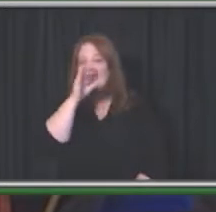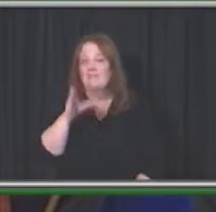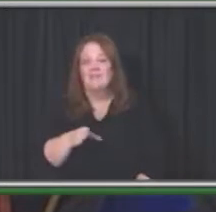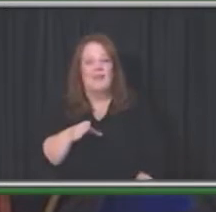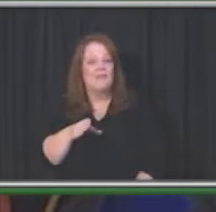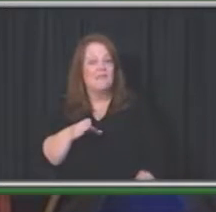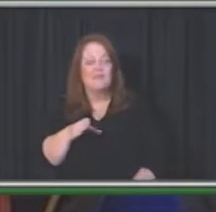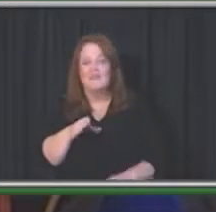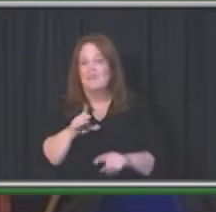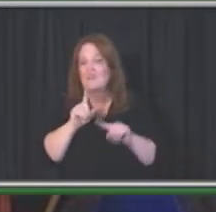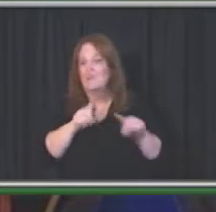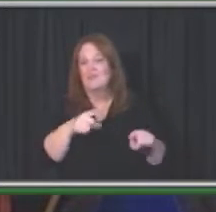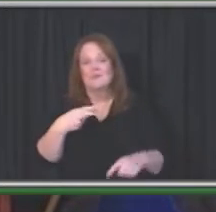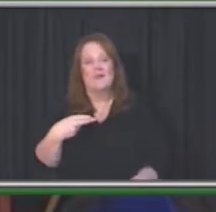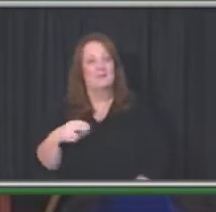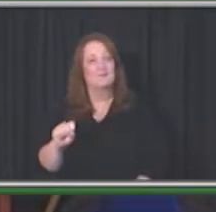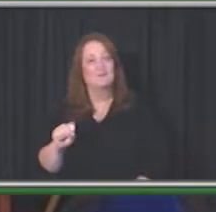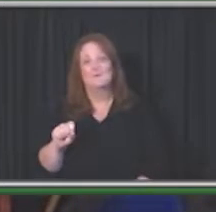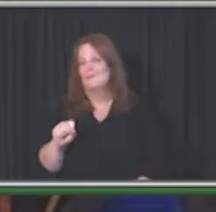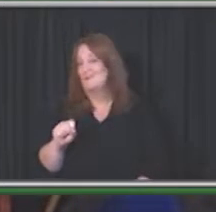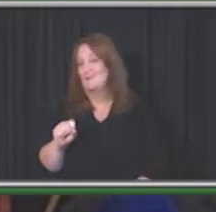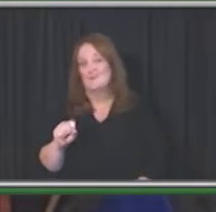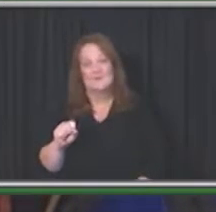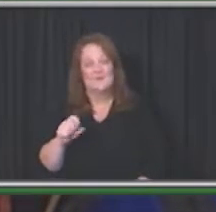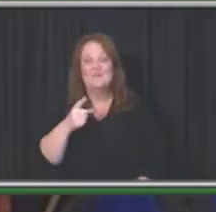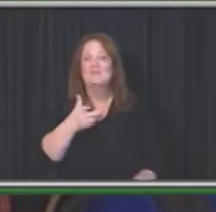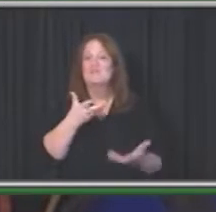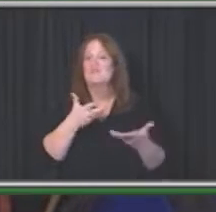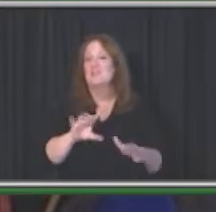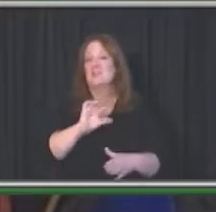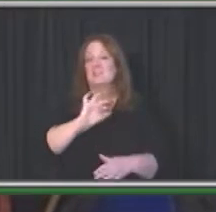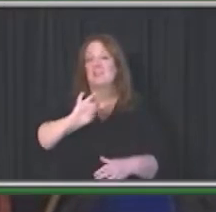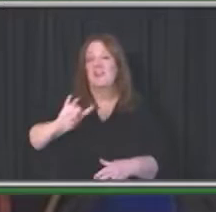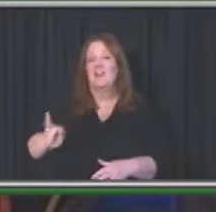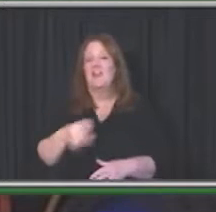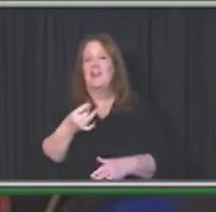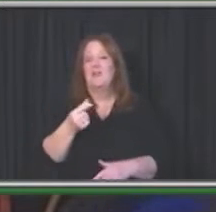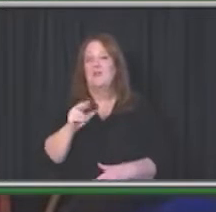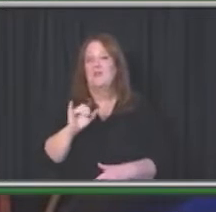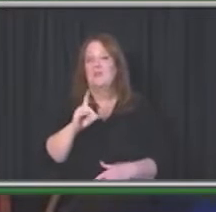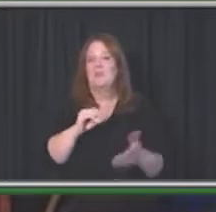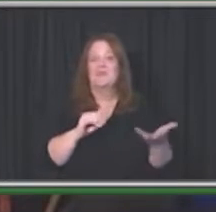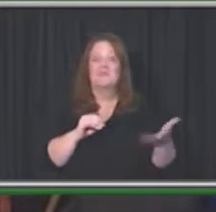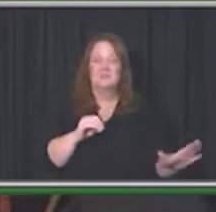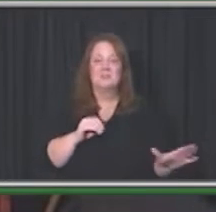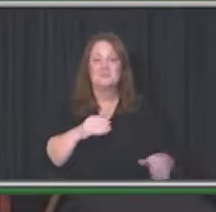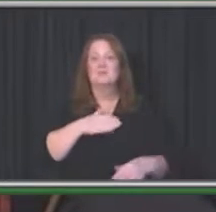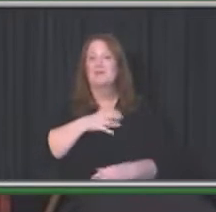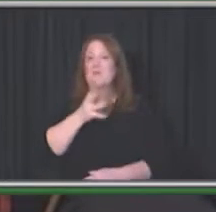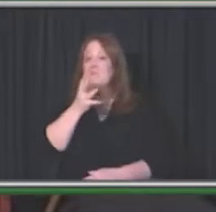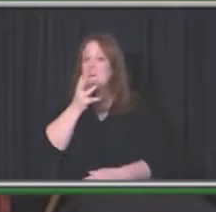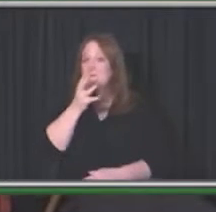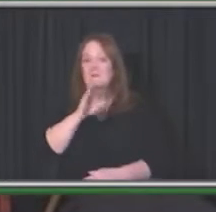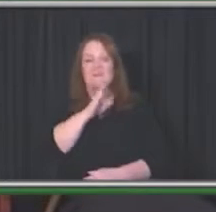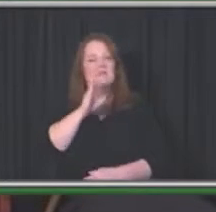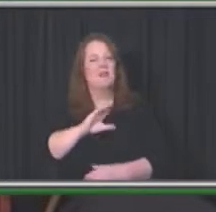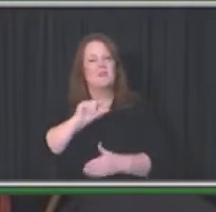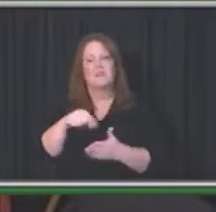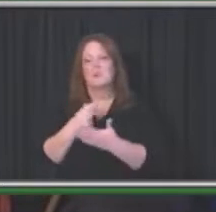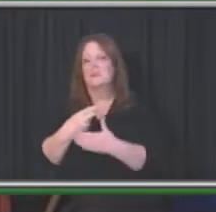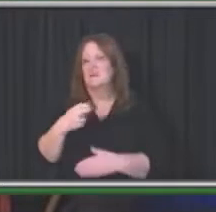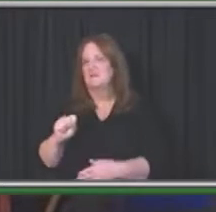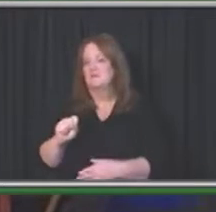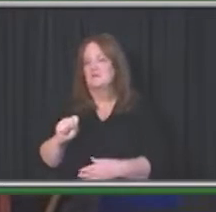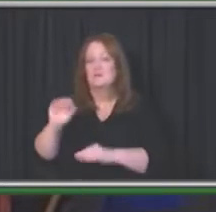his kids went to high school. He made it through eighth grade. My mom didn't make it through high school. She immigrated from Italy and got ill in